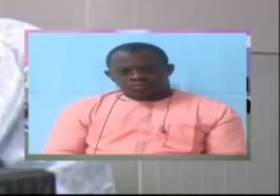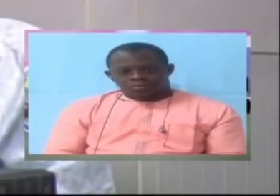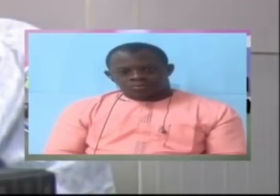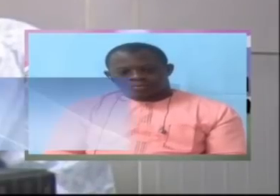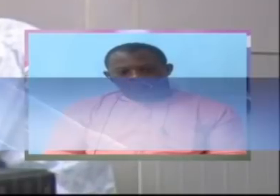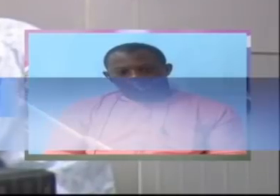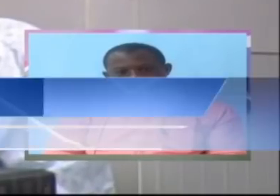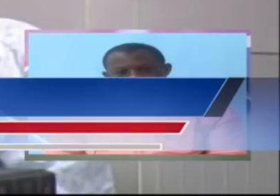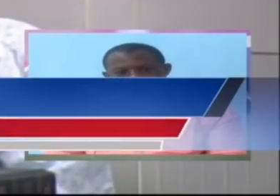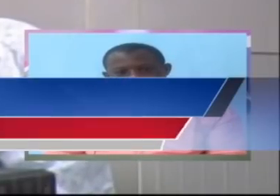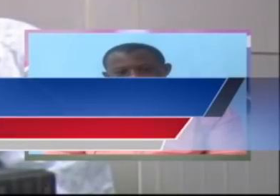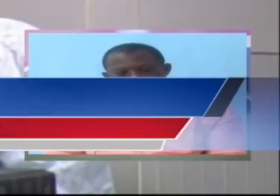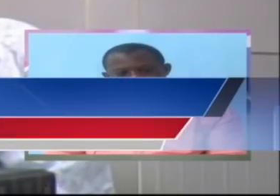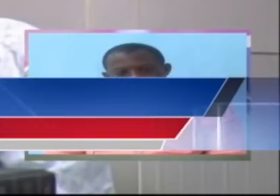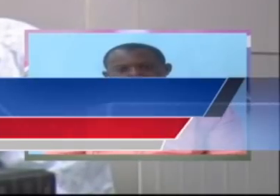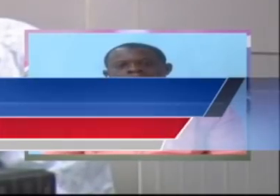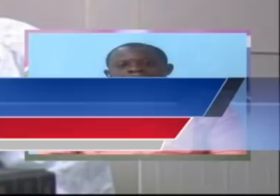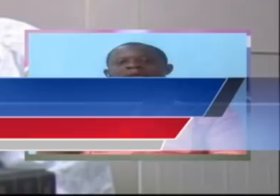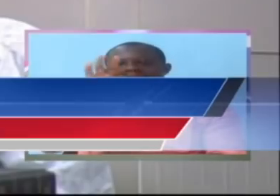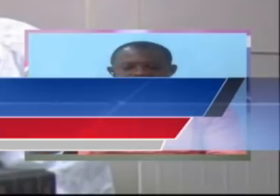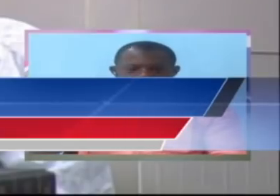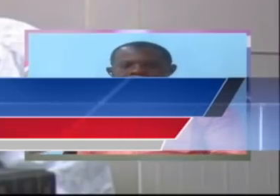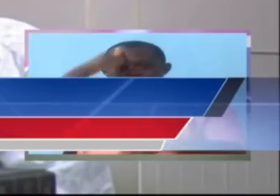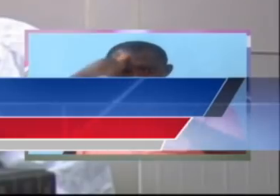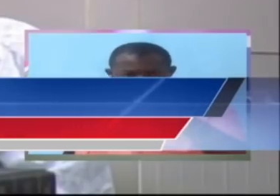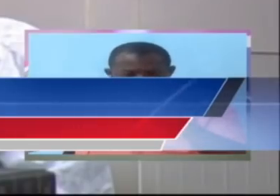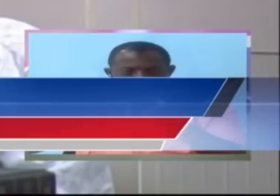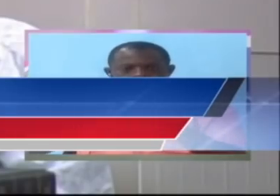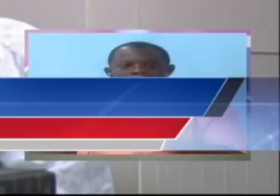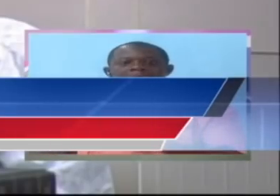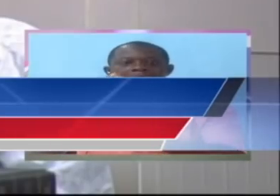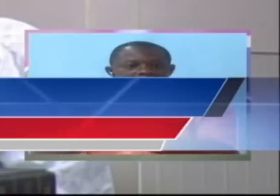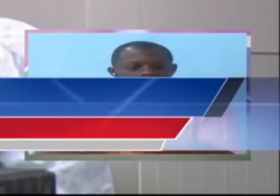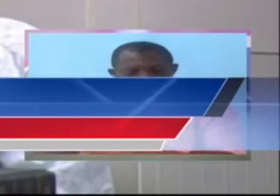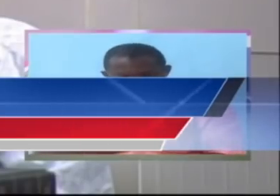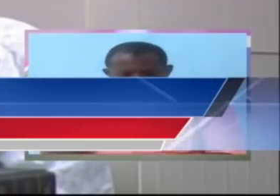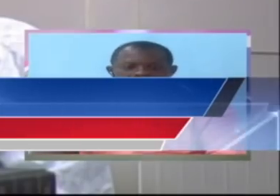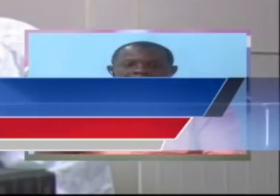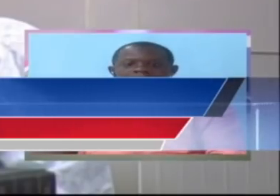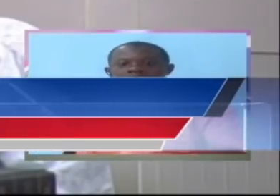agents. If I can remember properly, in fact, before they asked